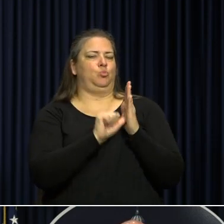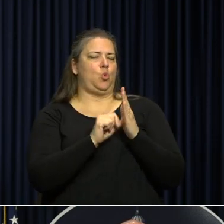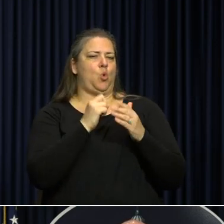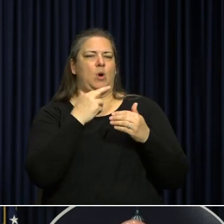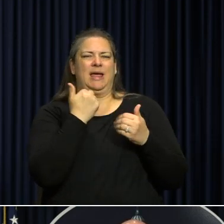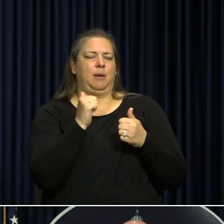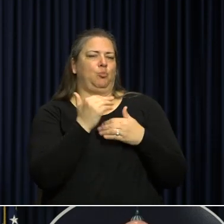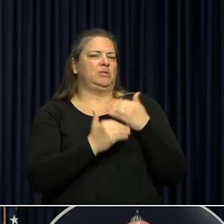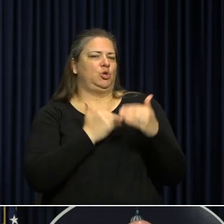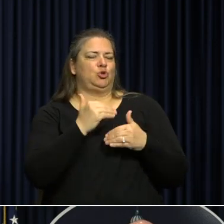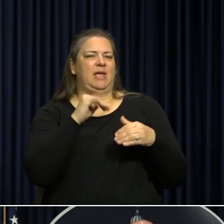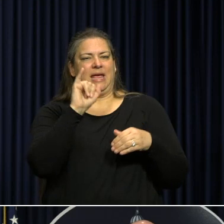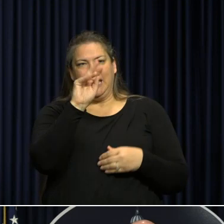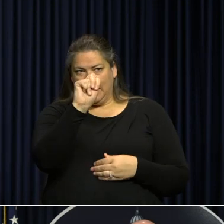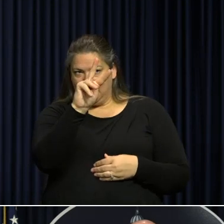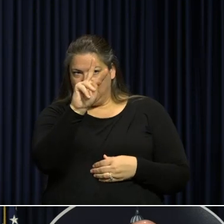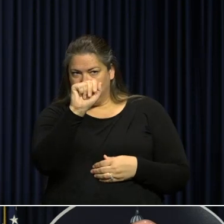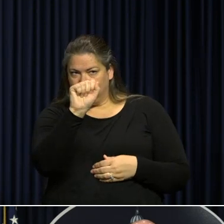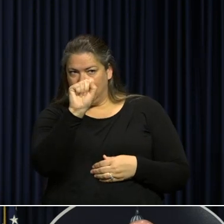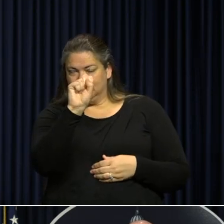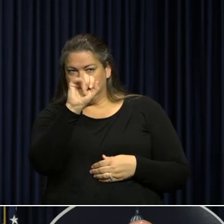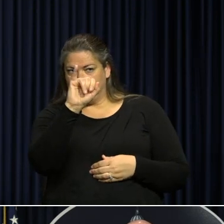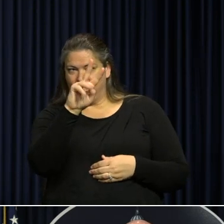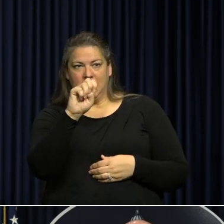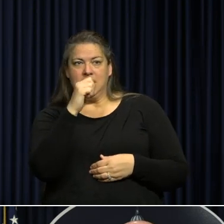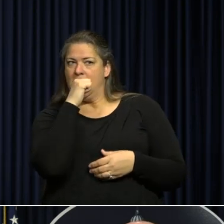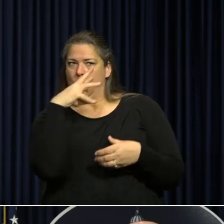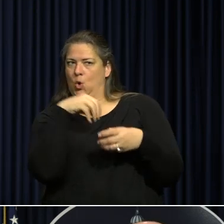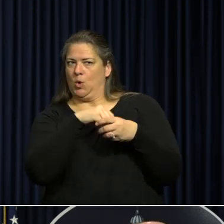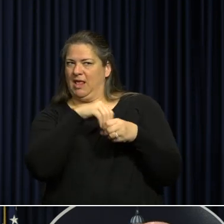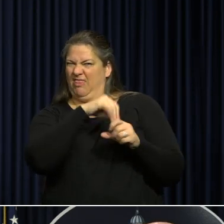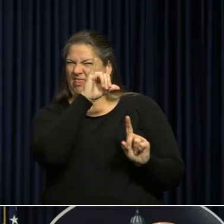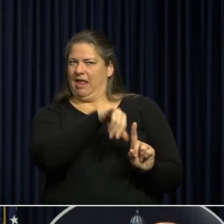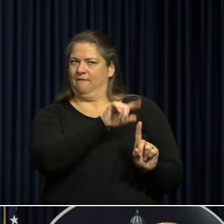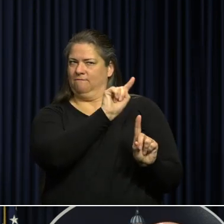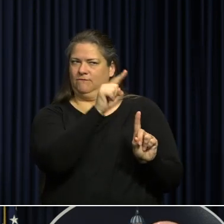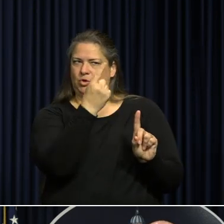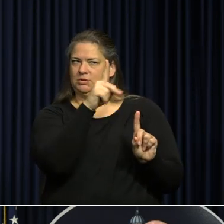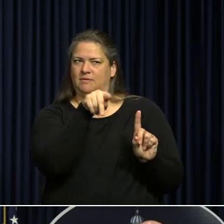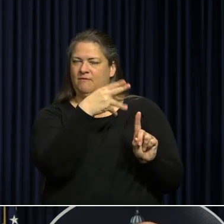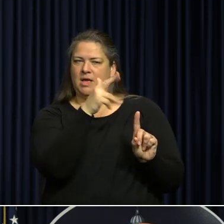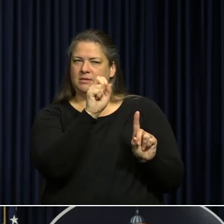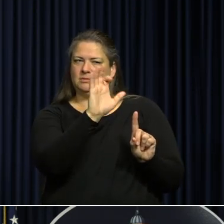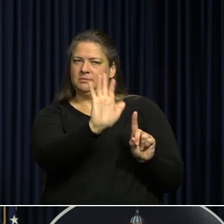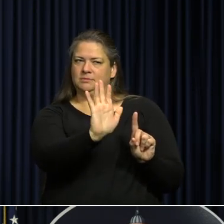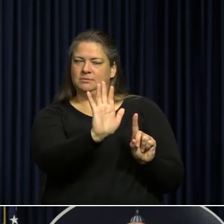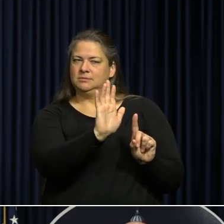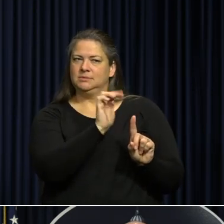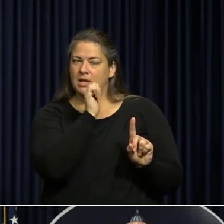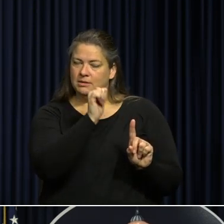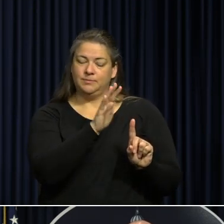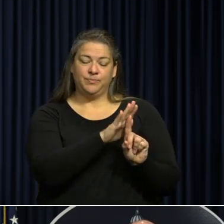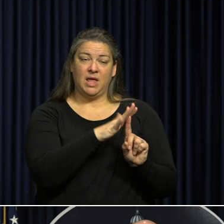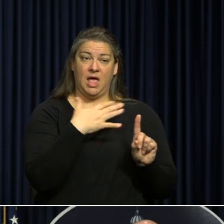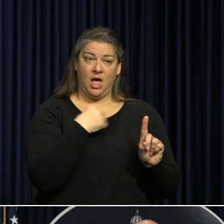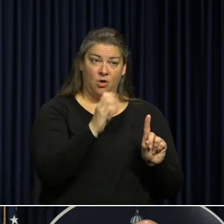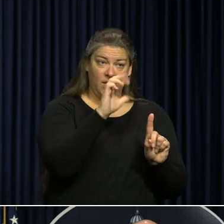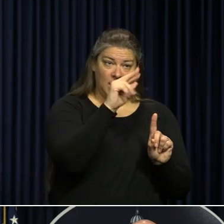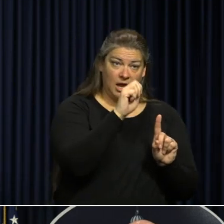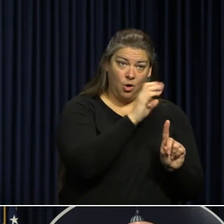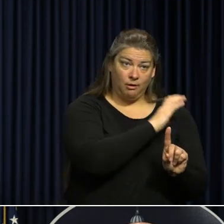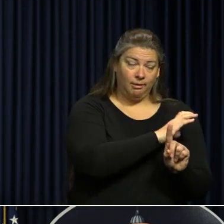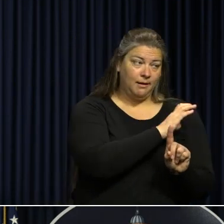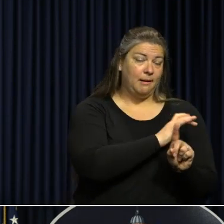invasive procedures are not included in Phase 1. That will be a later phase. But allowing for that, healthcare clinics, medical